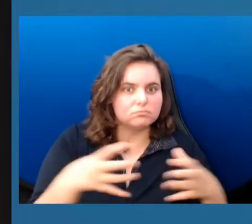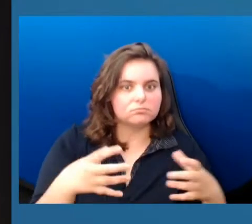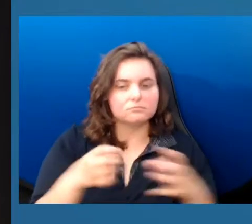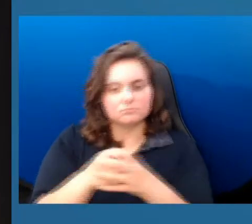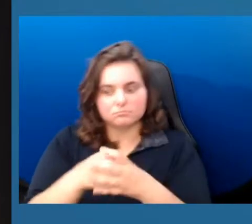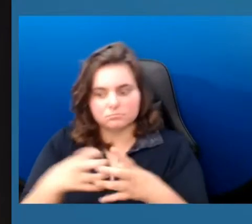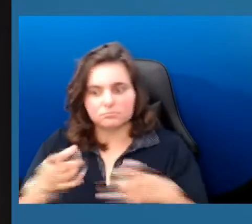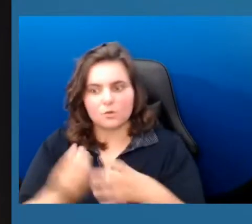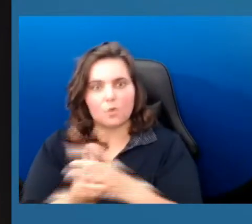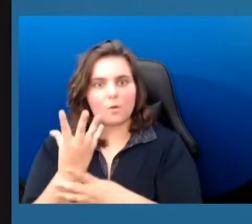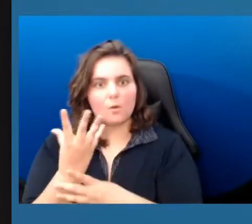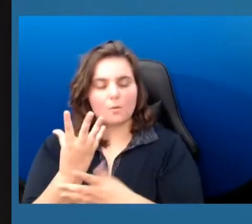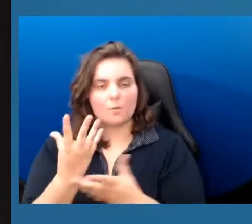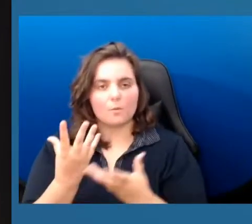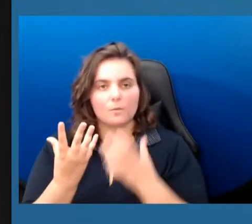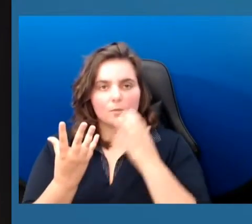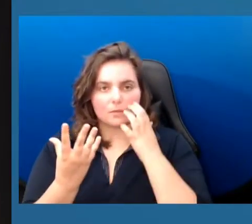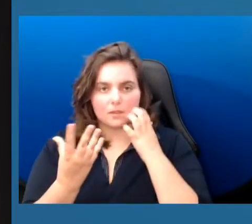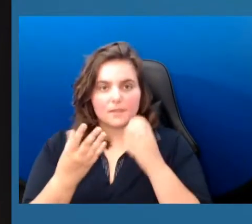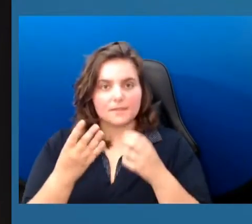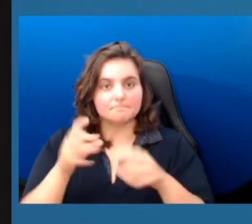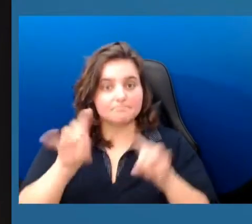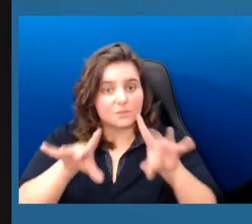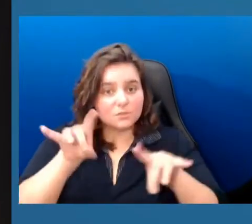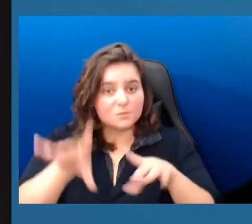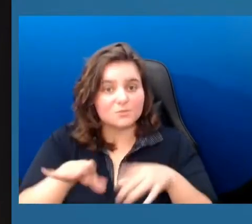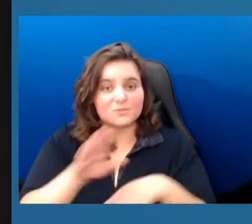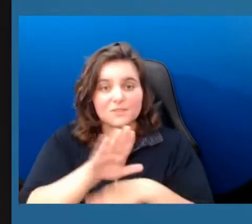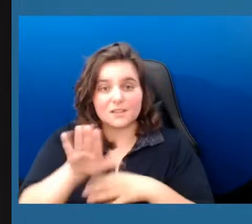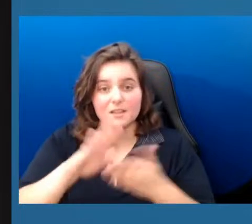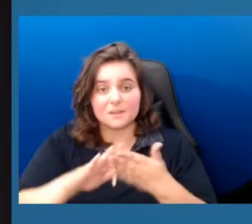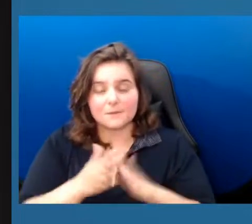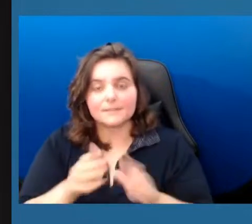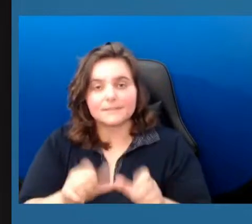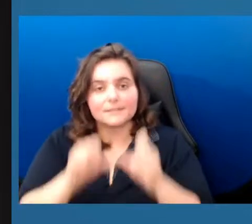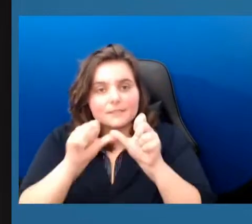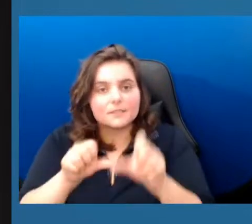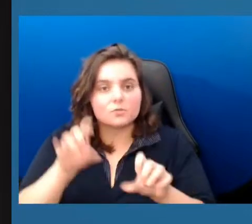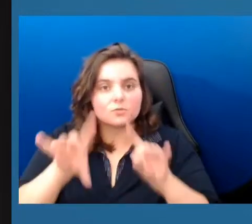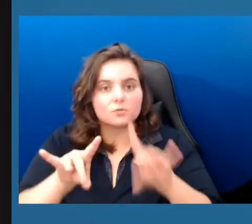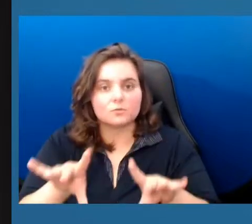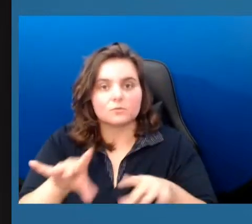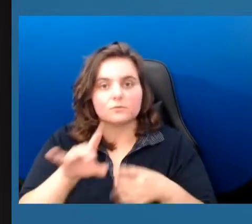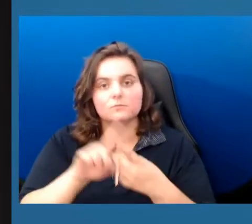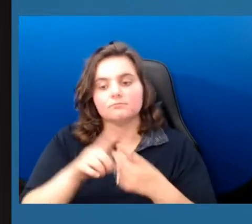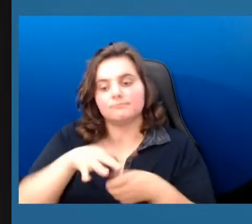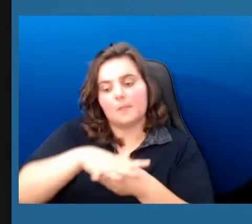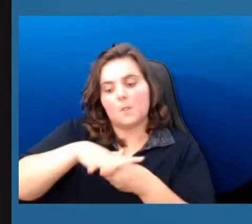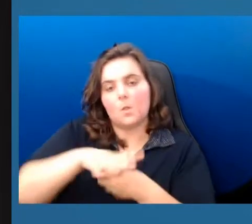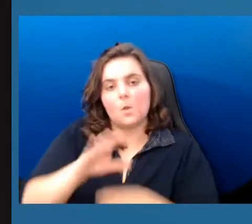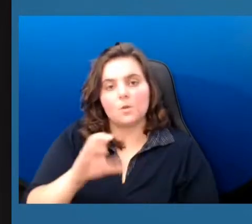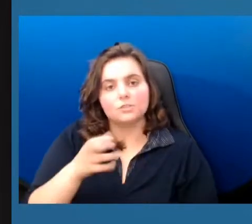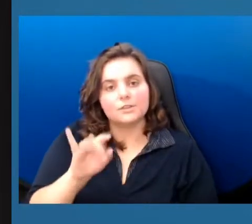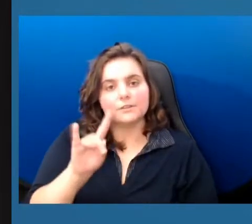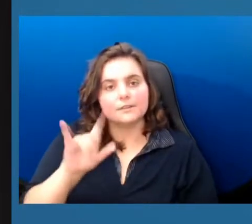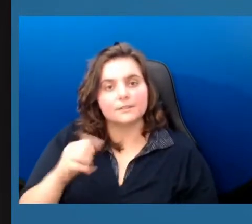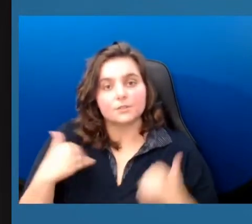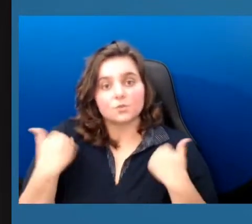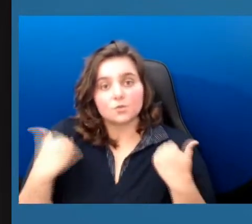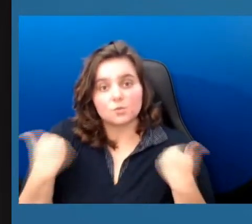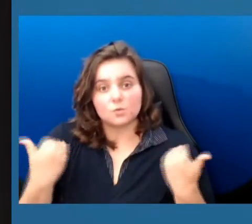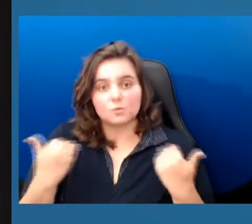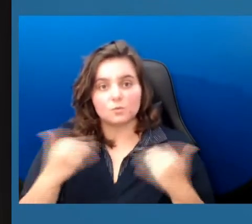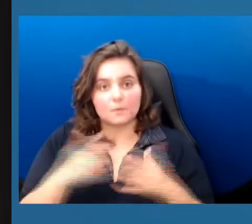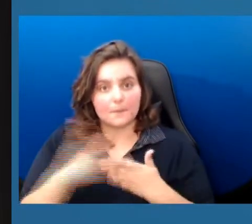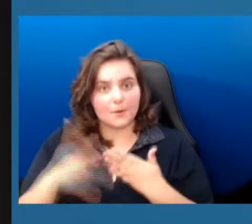them contribute to their communities, and let them continue to contribute to the local charities and youth programs. This is a great win for Main